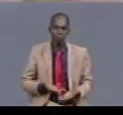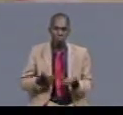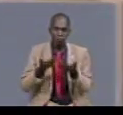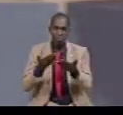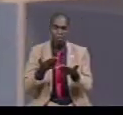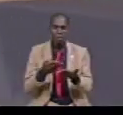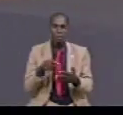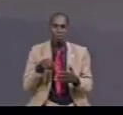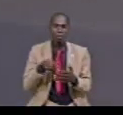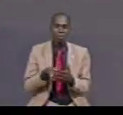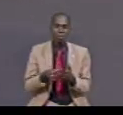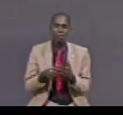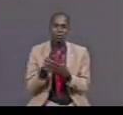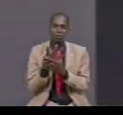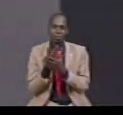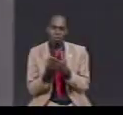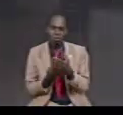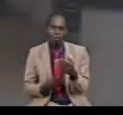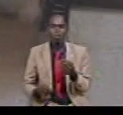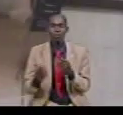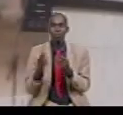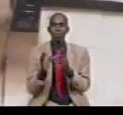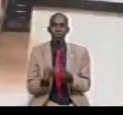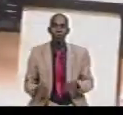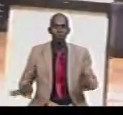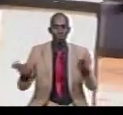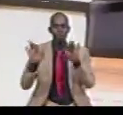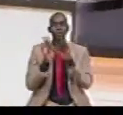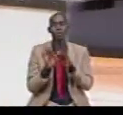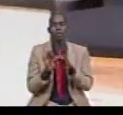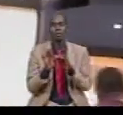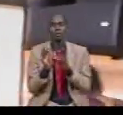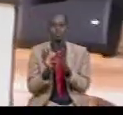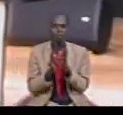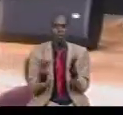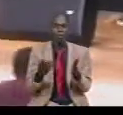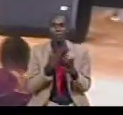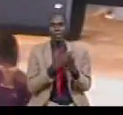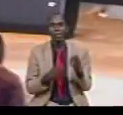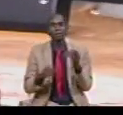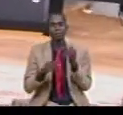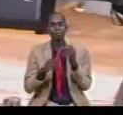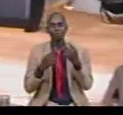two pivotal and historical publications.